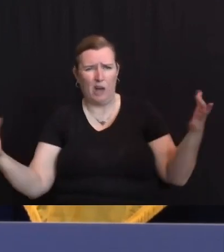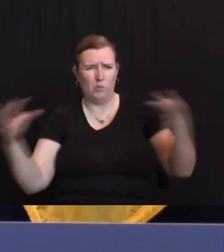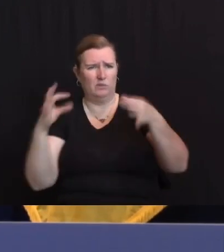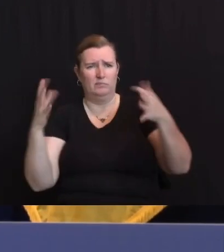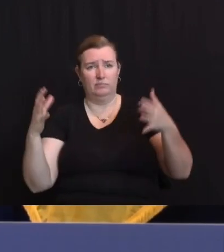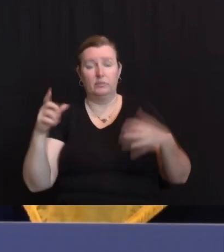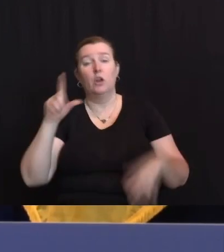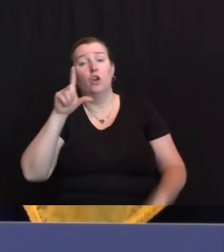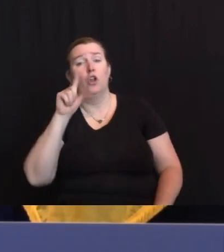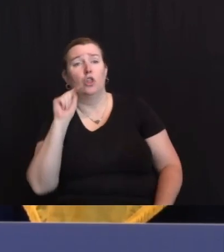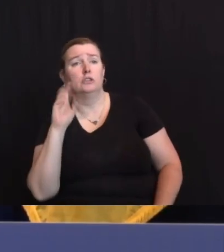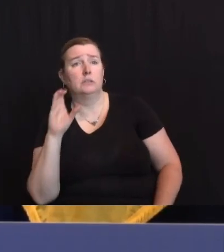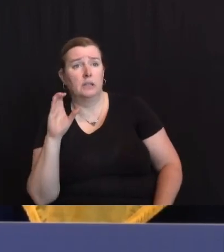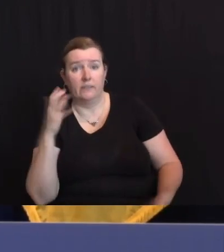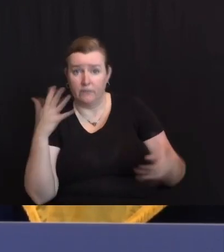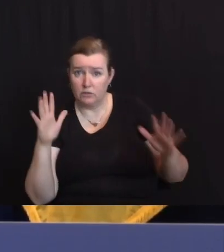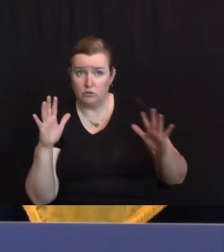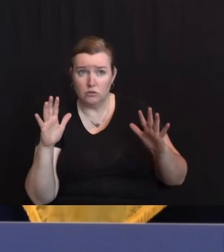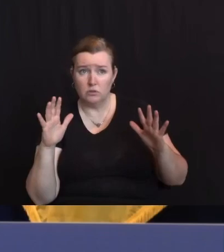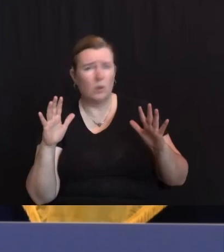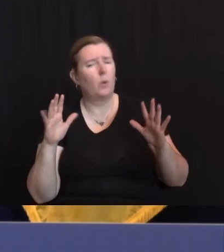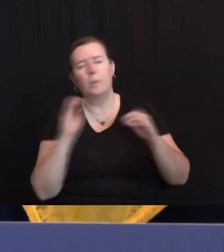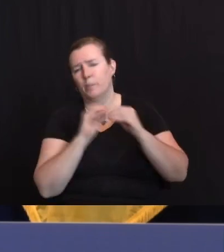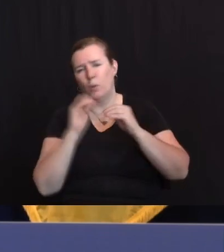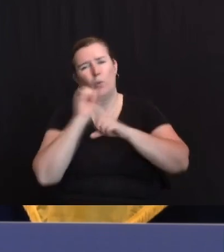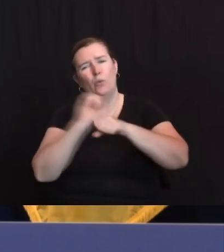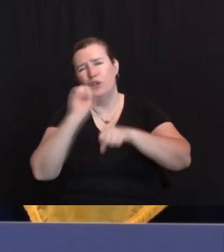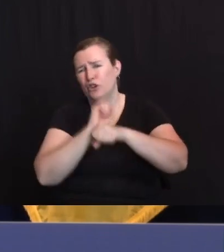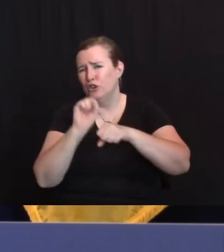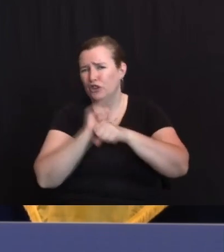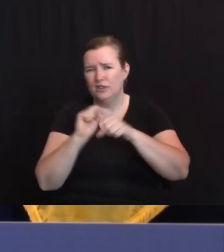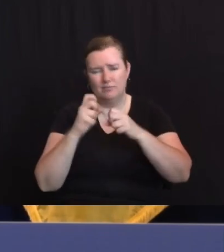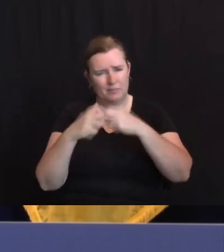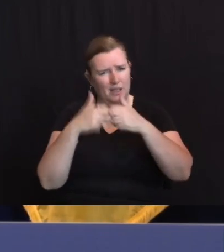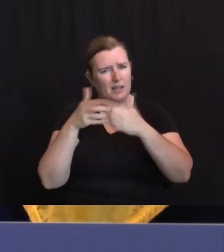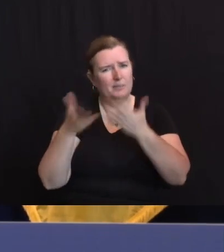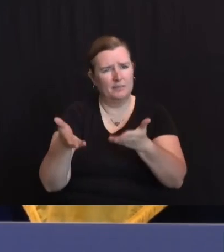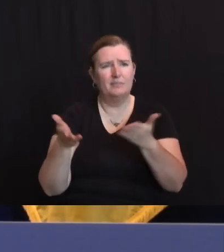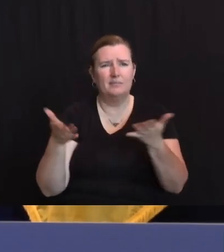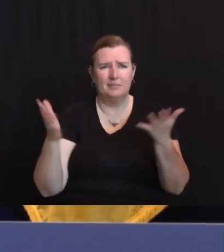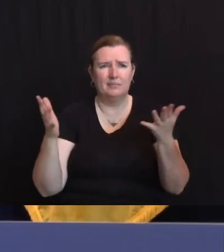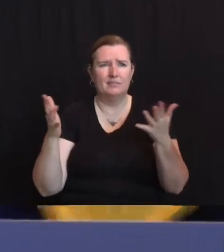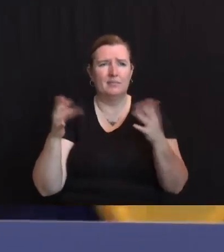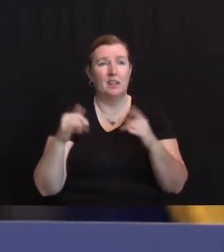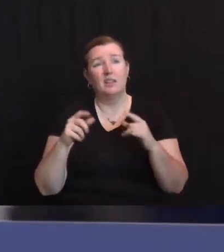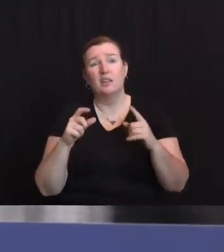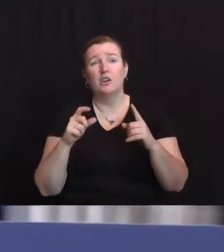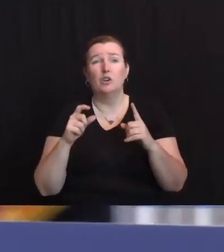the question on relying on attestation, which has been a historical reality?